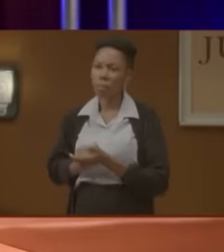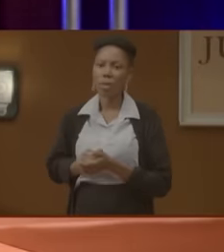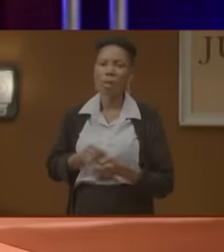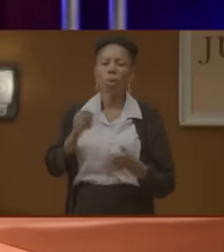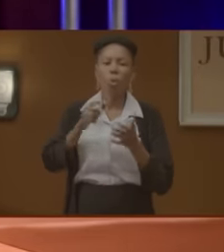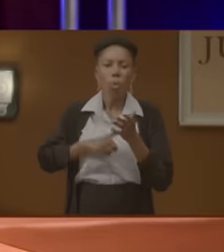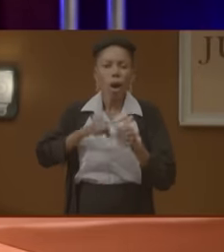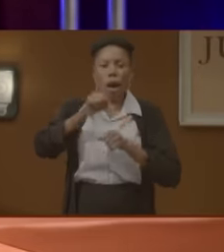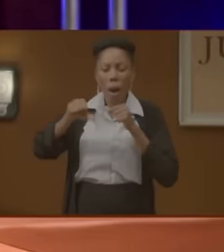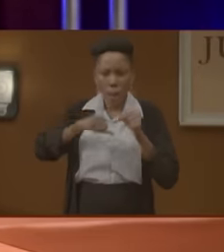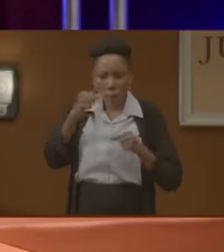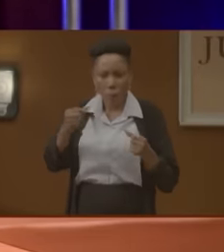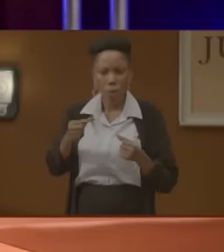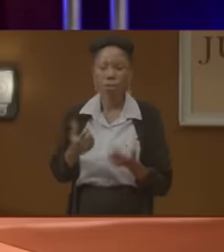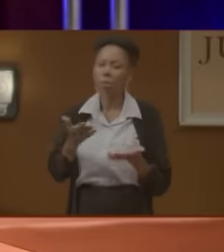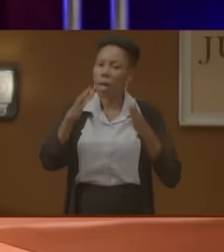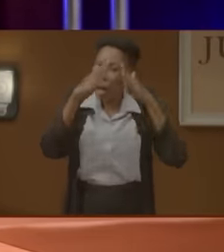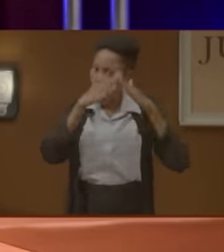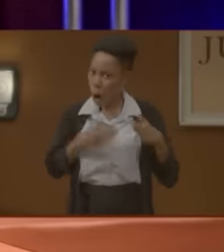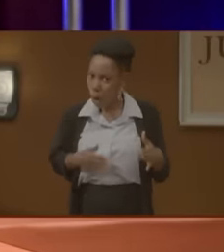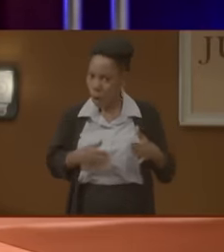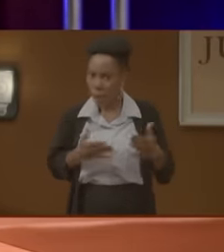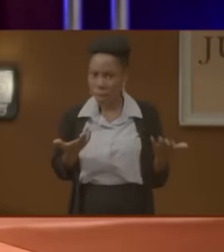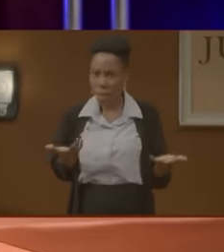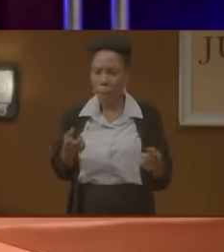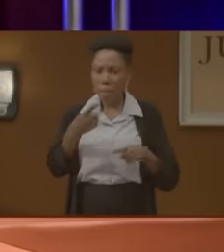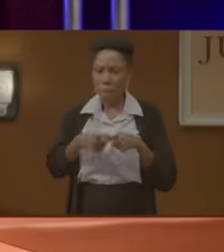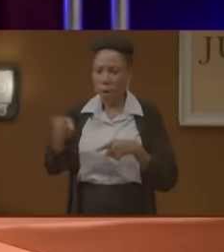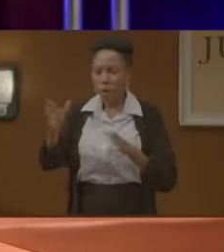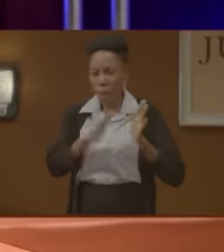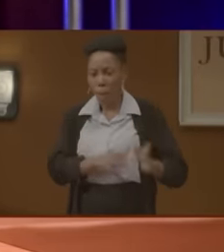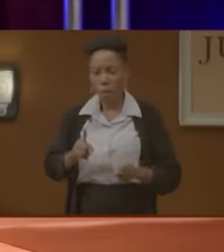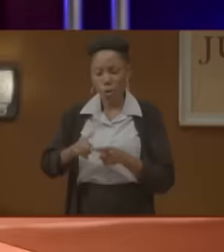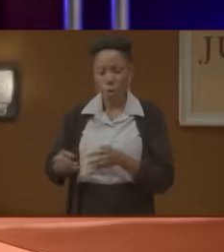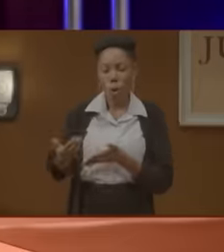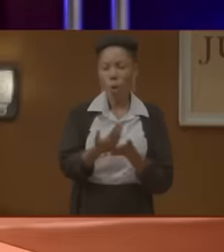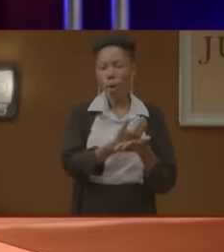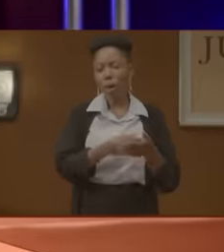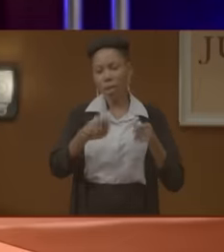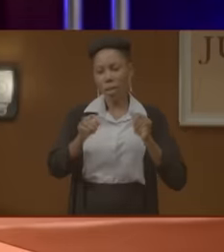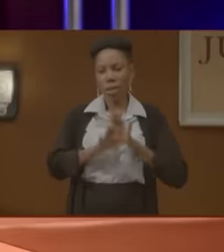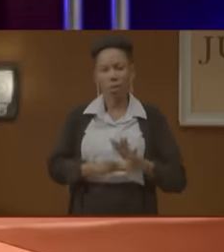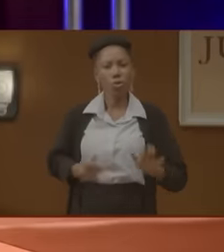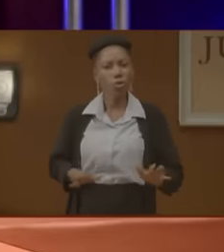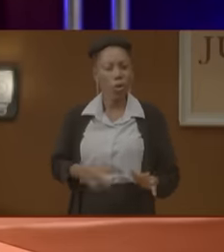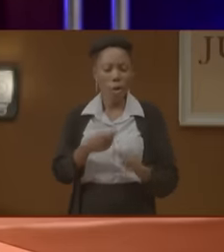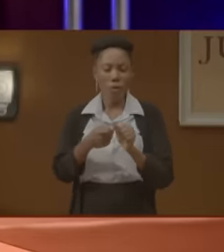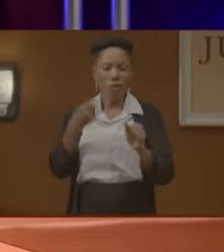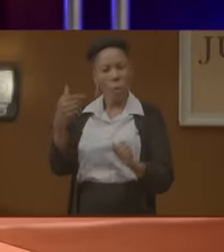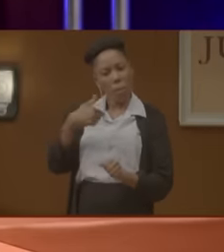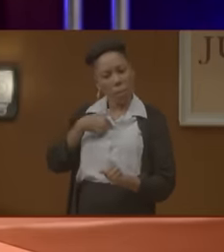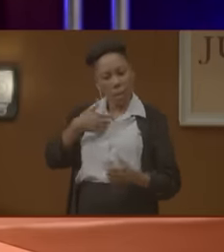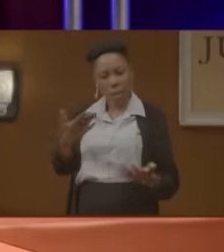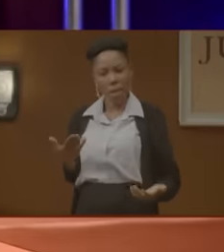about where the children will stay? And his own plan is to take these children to village. He might just be looking for a little